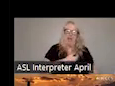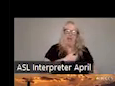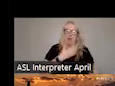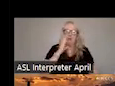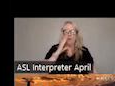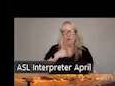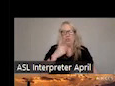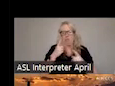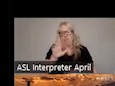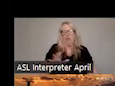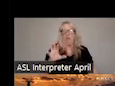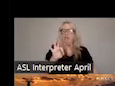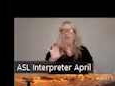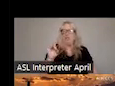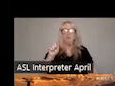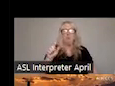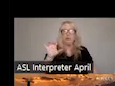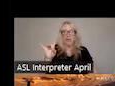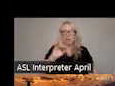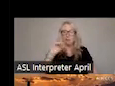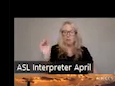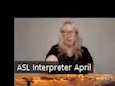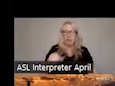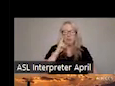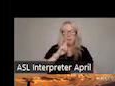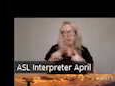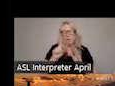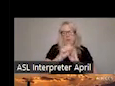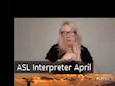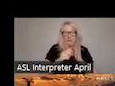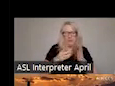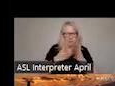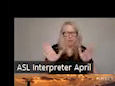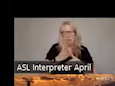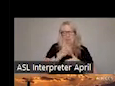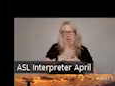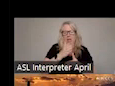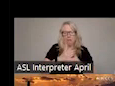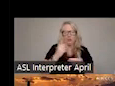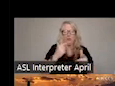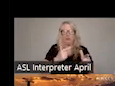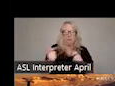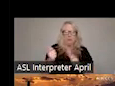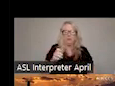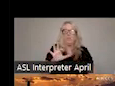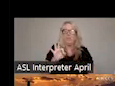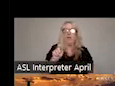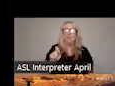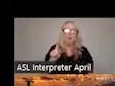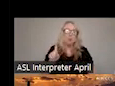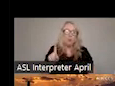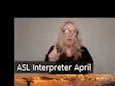about 98.8% for the statewide crisis line. Our average speed of answer is 9.1